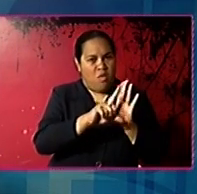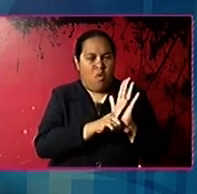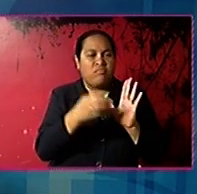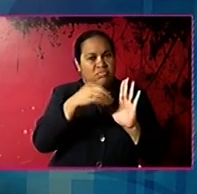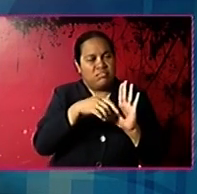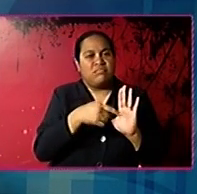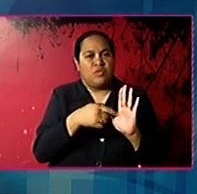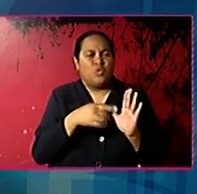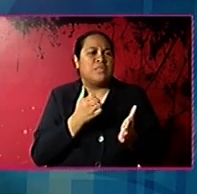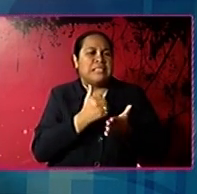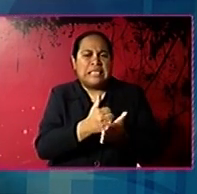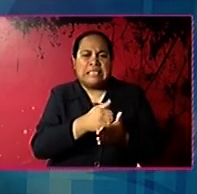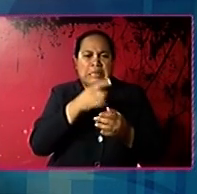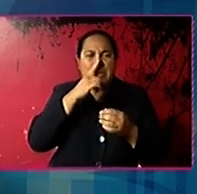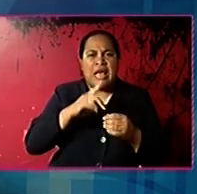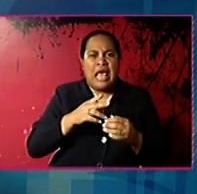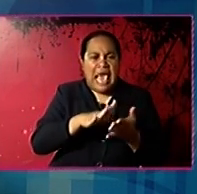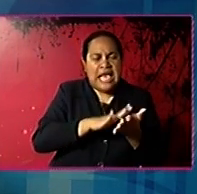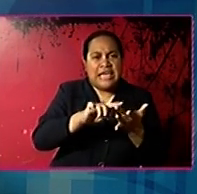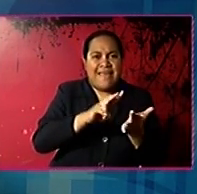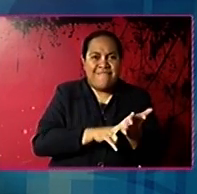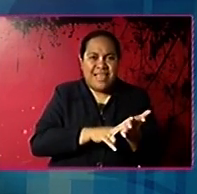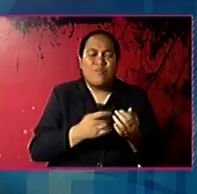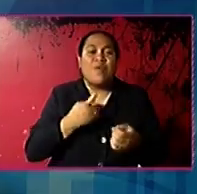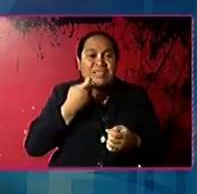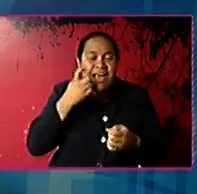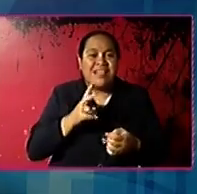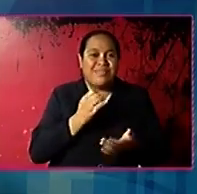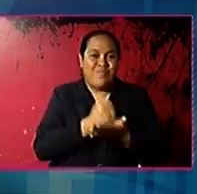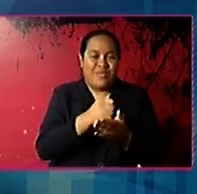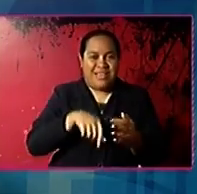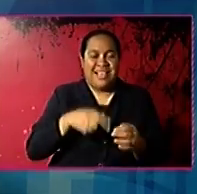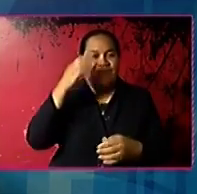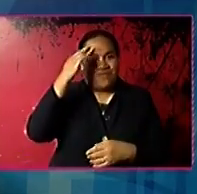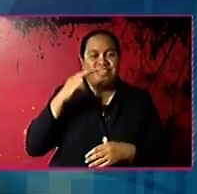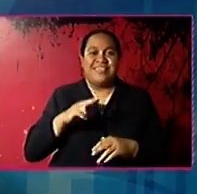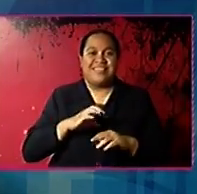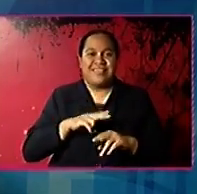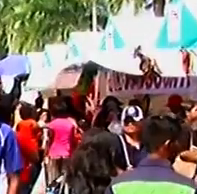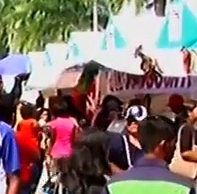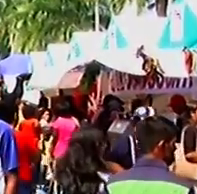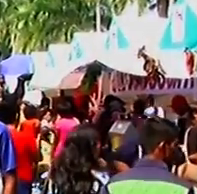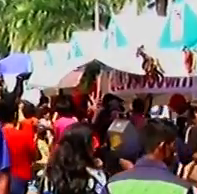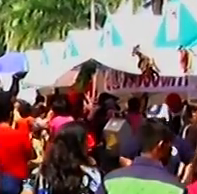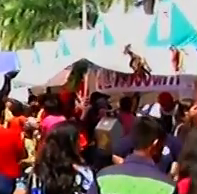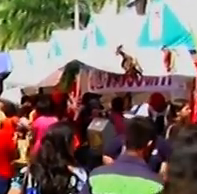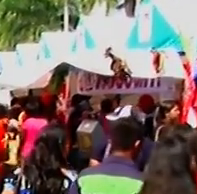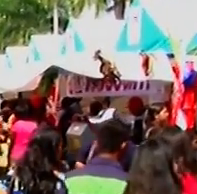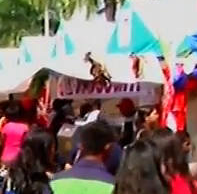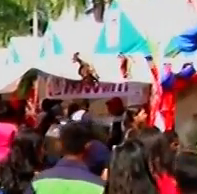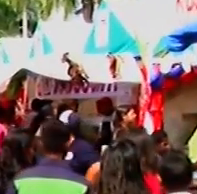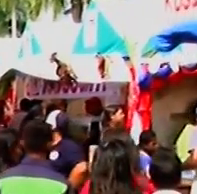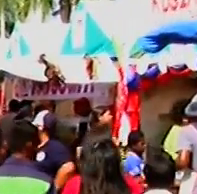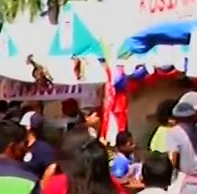rights-based measures to assist in HIV prevention and HIV and AIDS care and support in the country. The